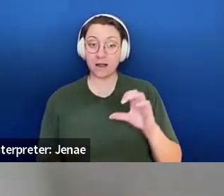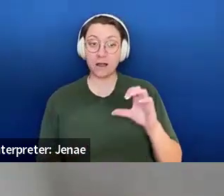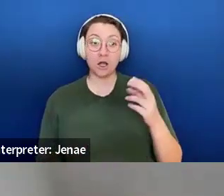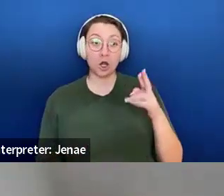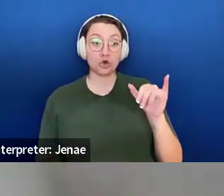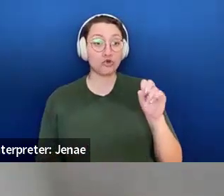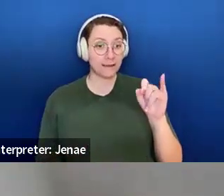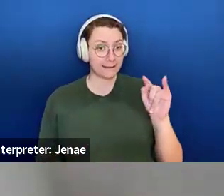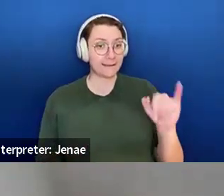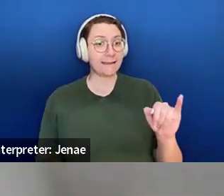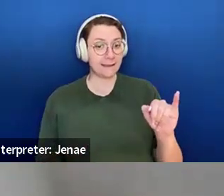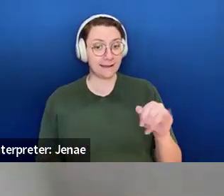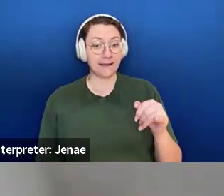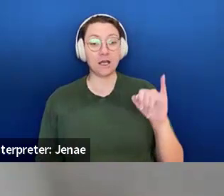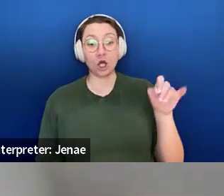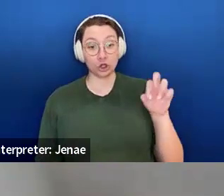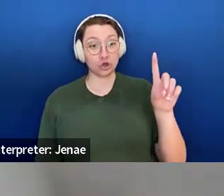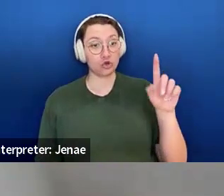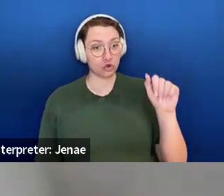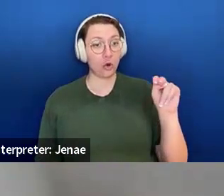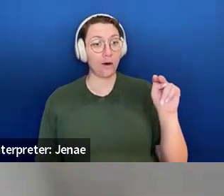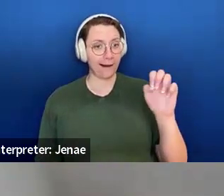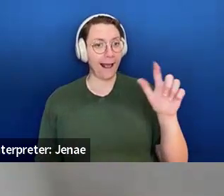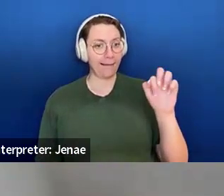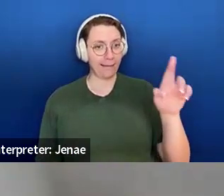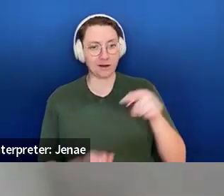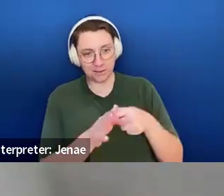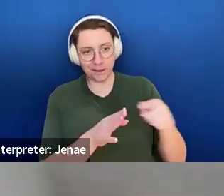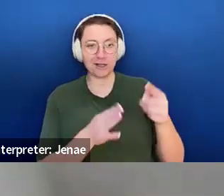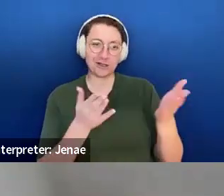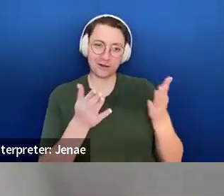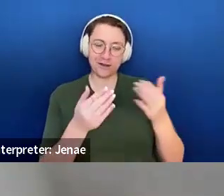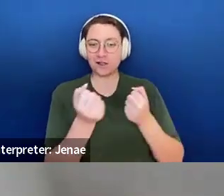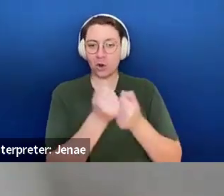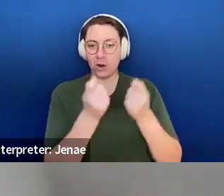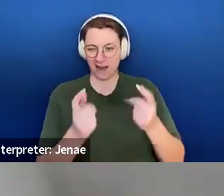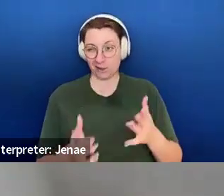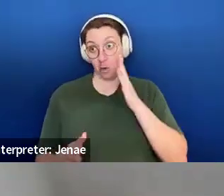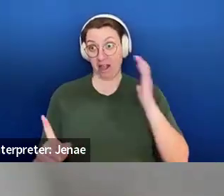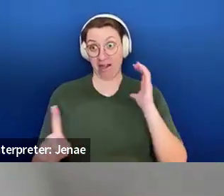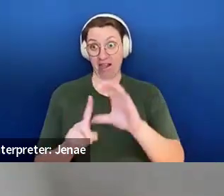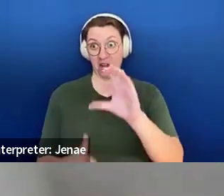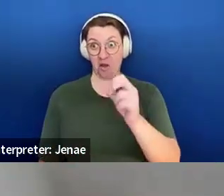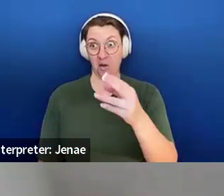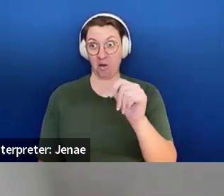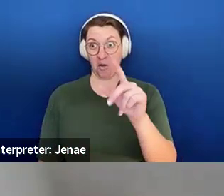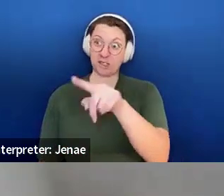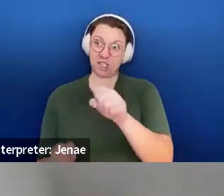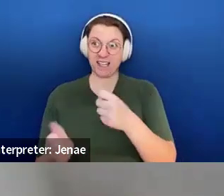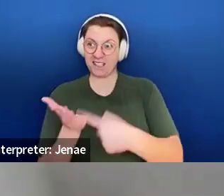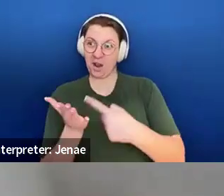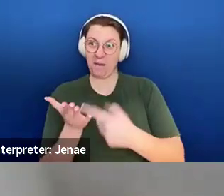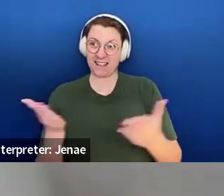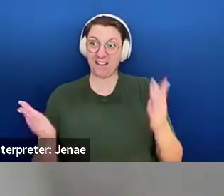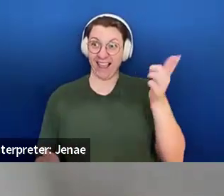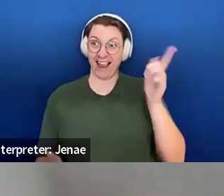Schaefer on. We've got Jordan Eller, our Specialized Services and Supports Manager, who I'm going to make a co-host right now so she can talk about stuff later.